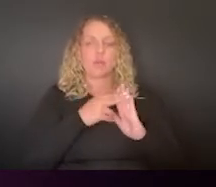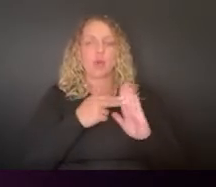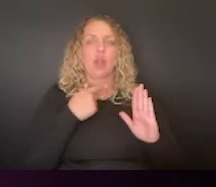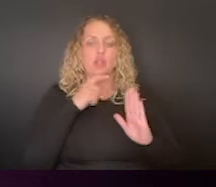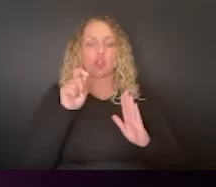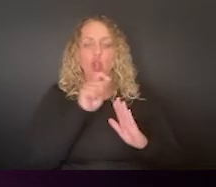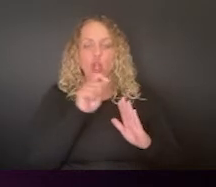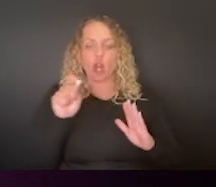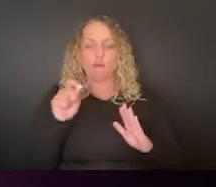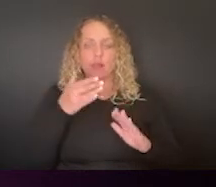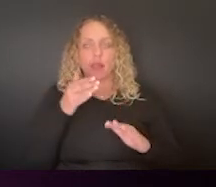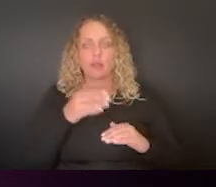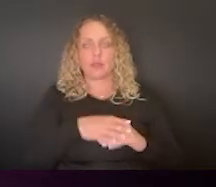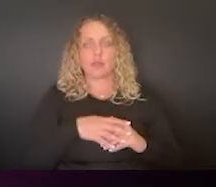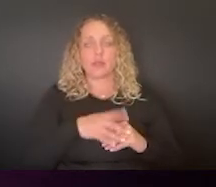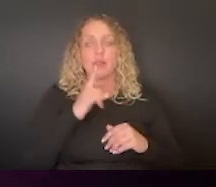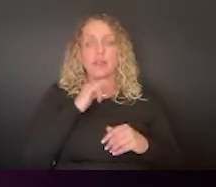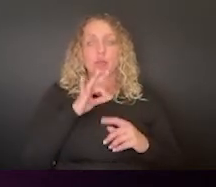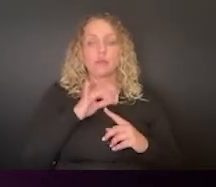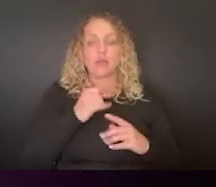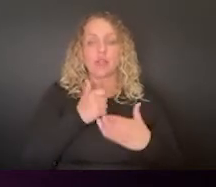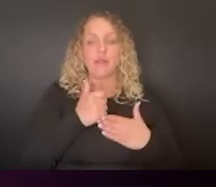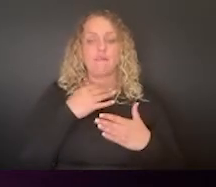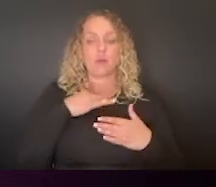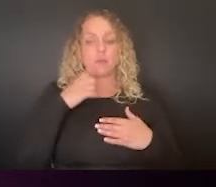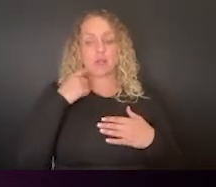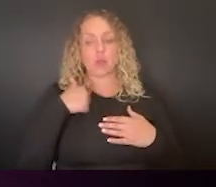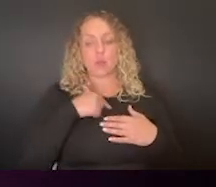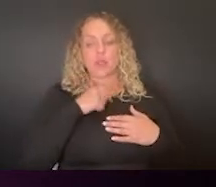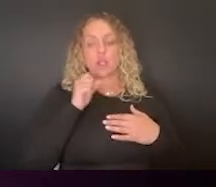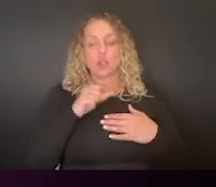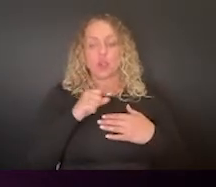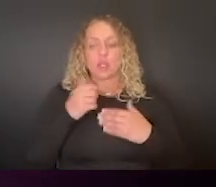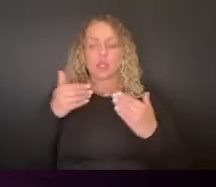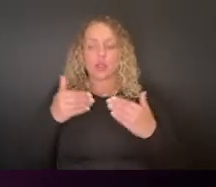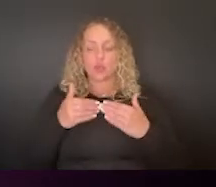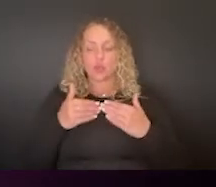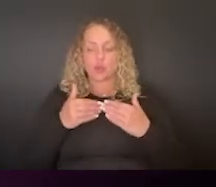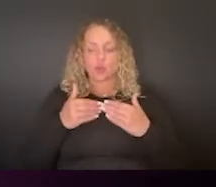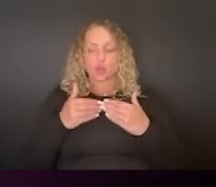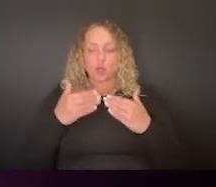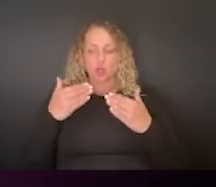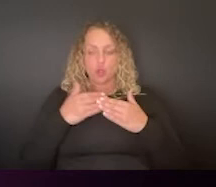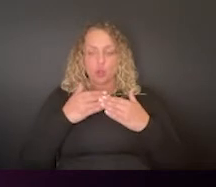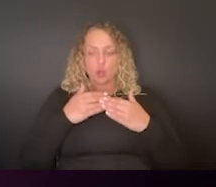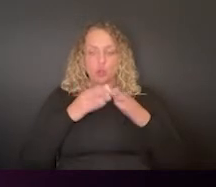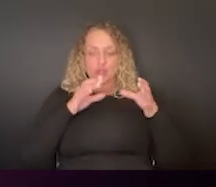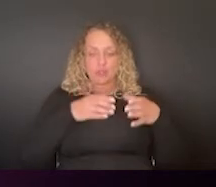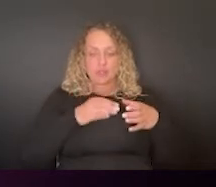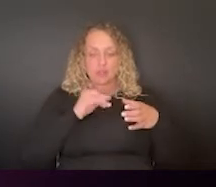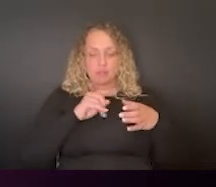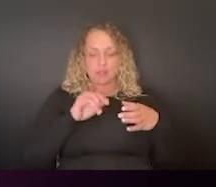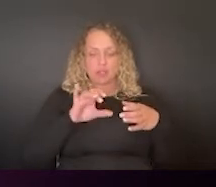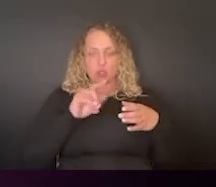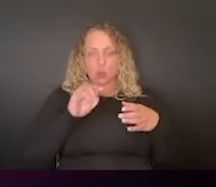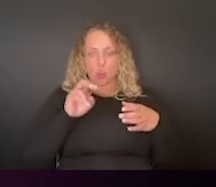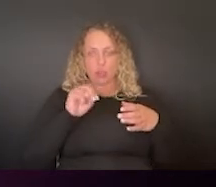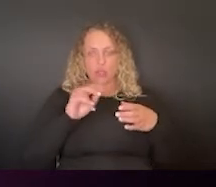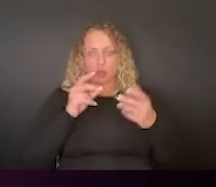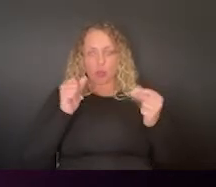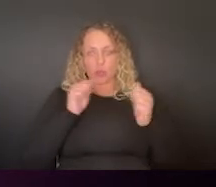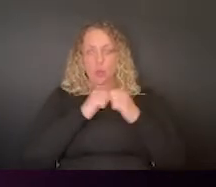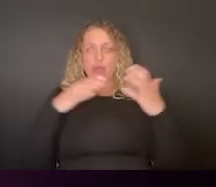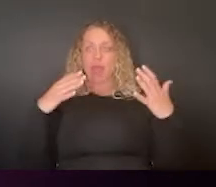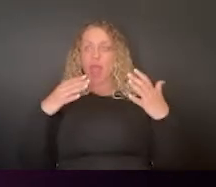data attribute. We used this one-to-one mapping of our values and tested our rebrand by toggling on our flag. This was especially